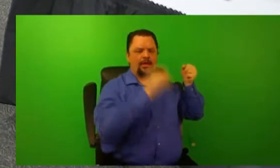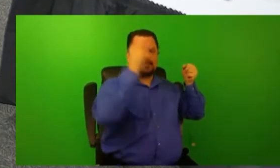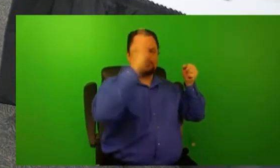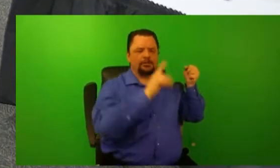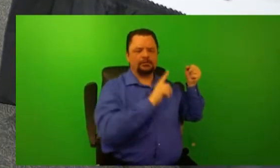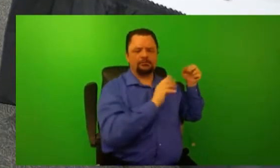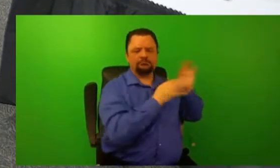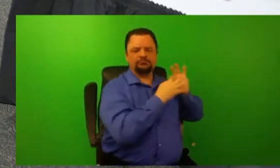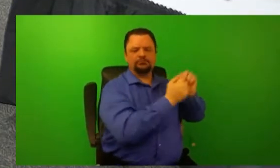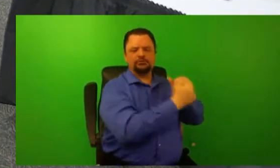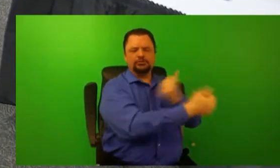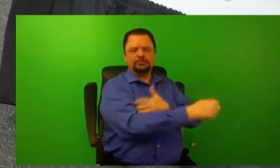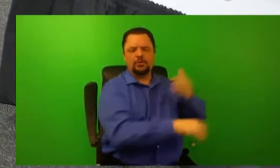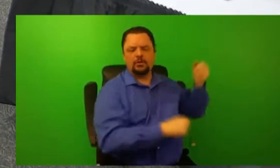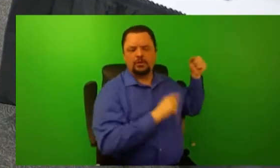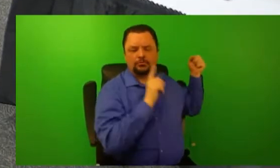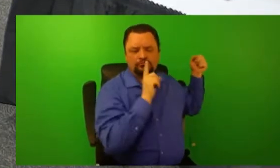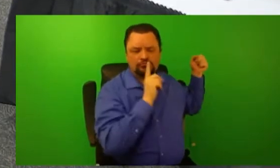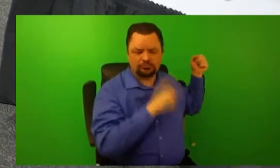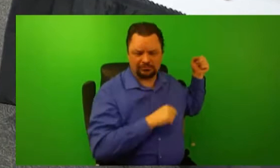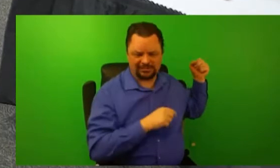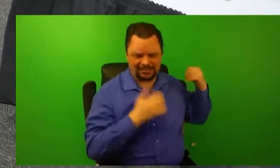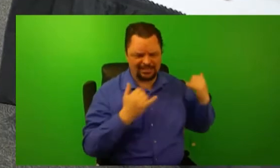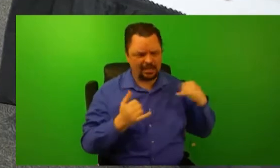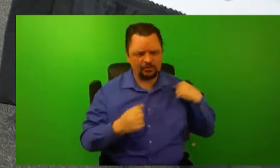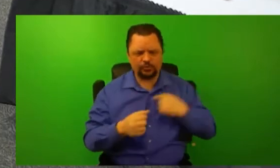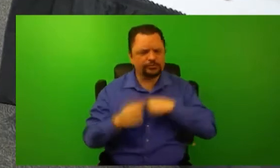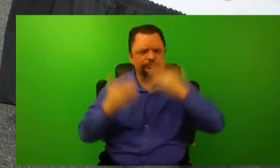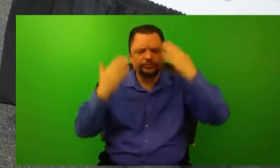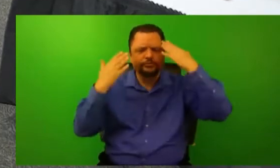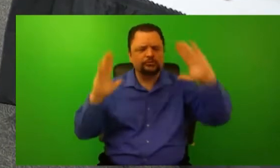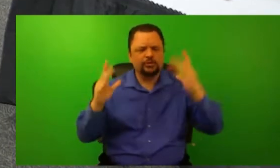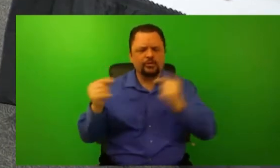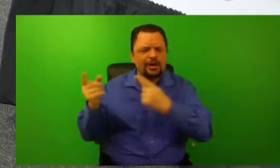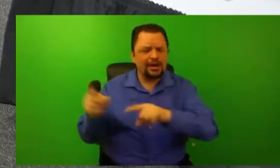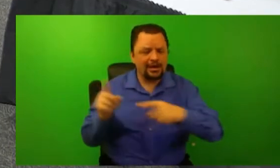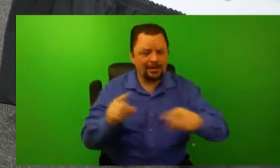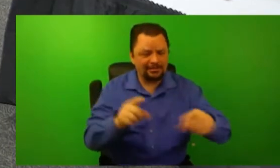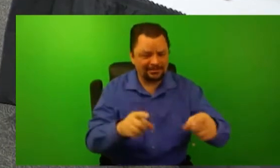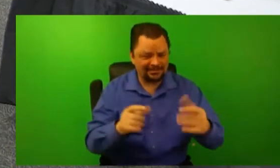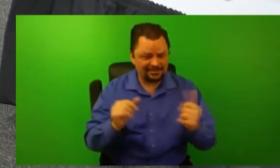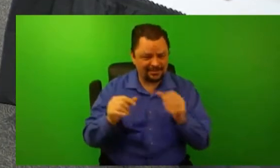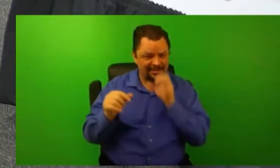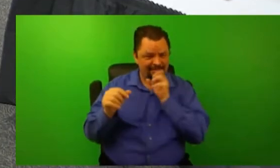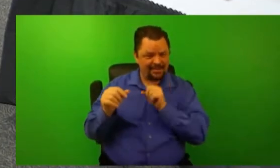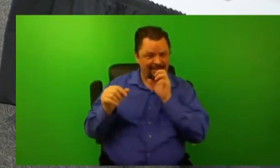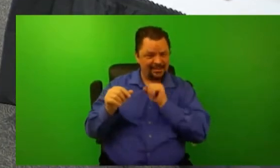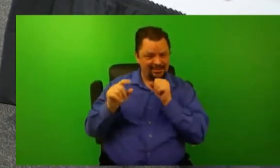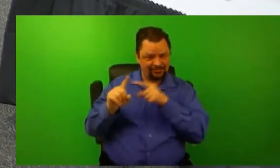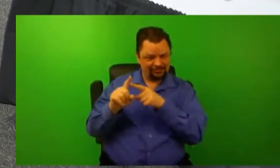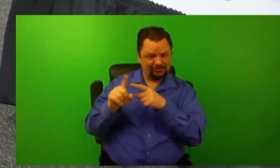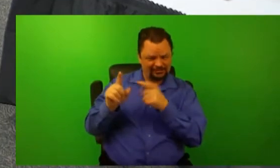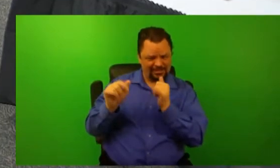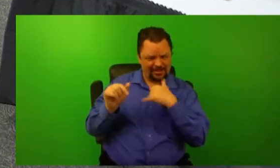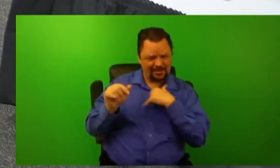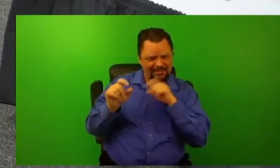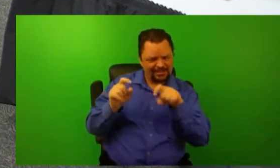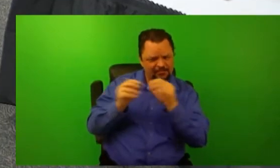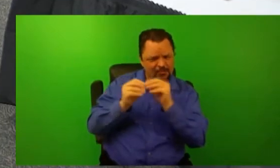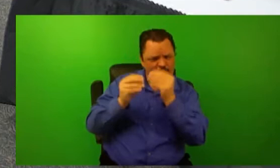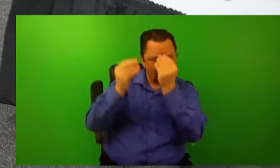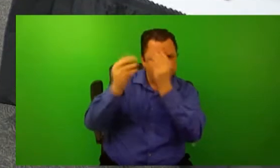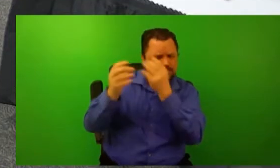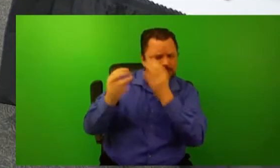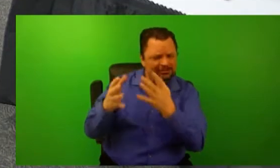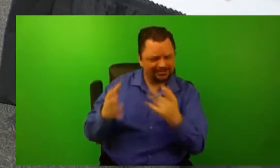longer pretend we don't know what's been happening. In the age of information, ignorance is a choice. It is far past time for this madness to end. Your